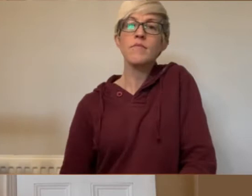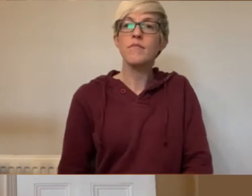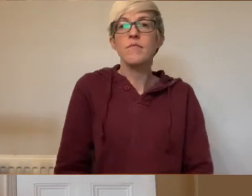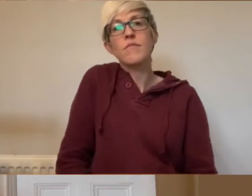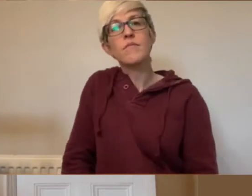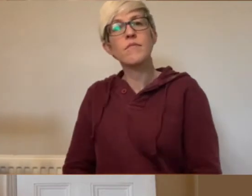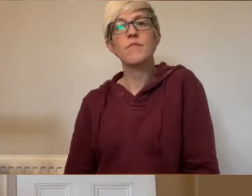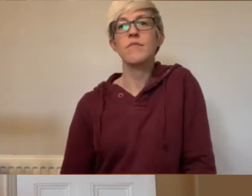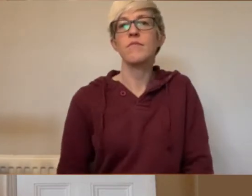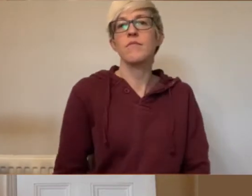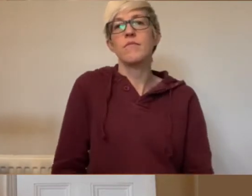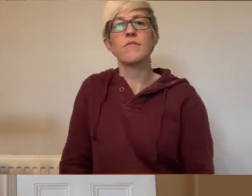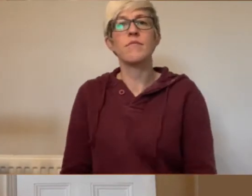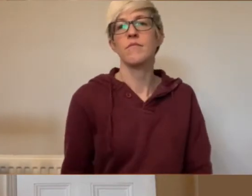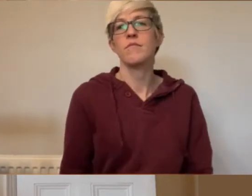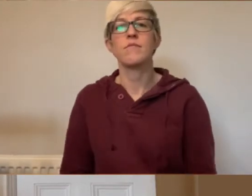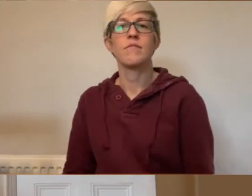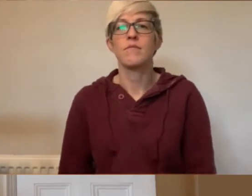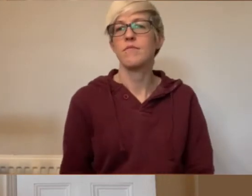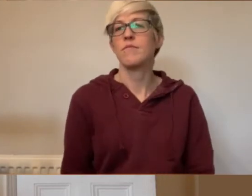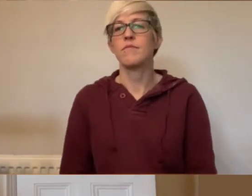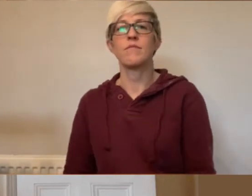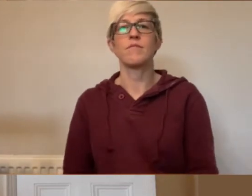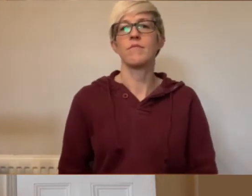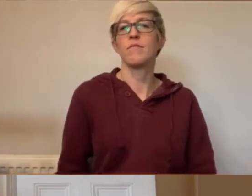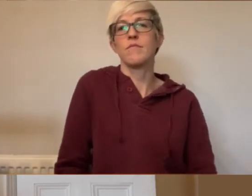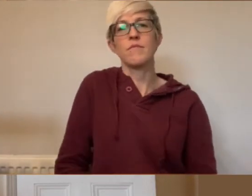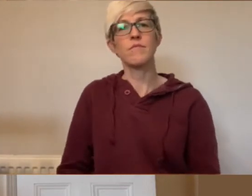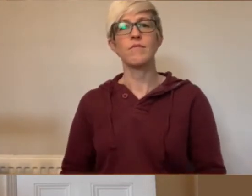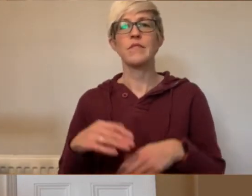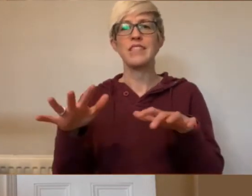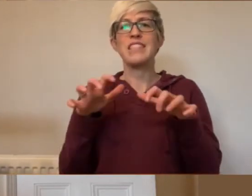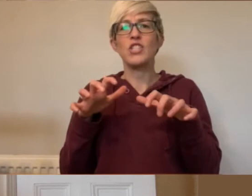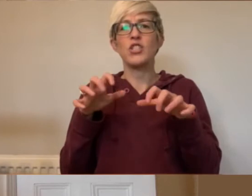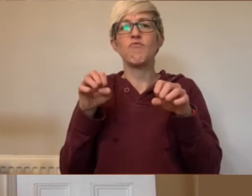bit of a wiggle or a little bit of a move just to ease out any tension.